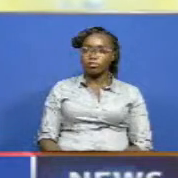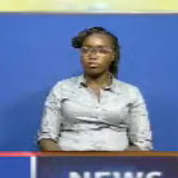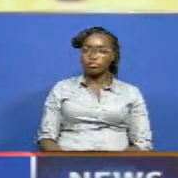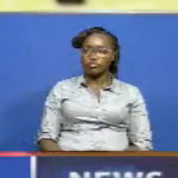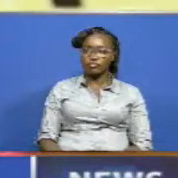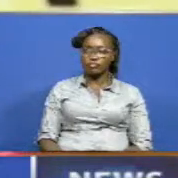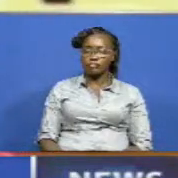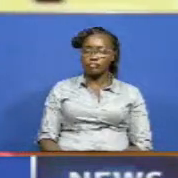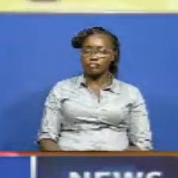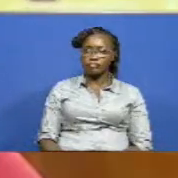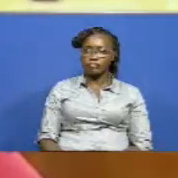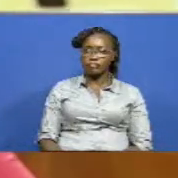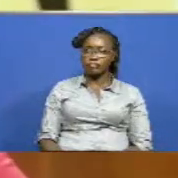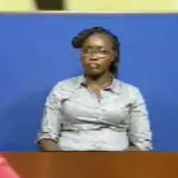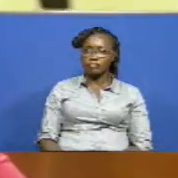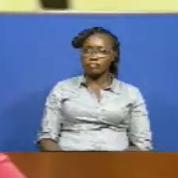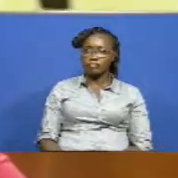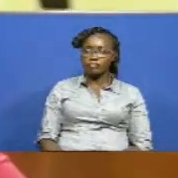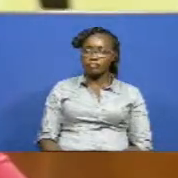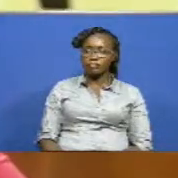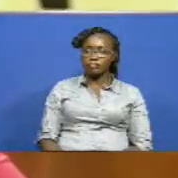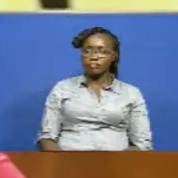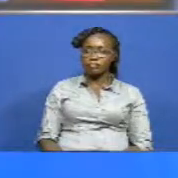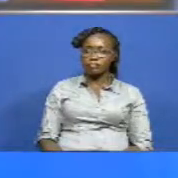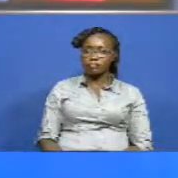Channel 1 Sports.